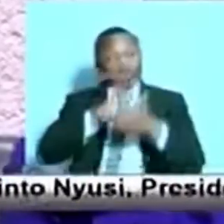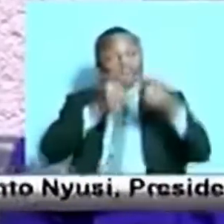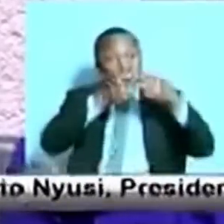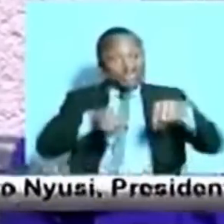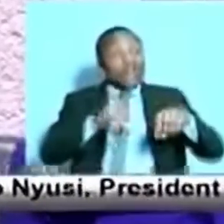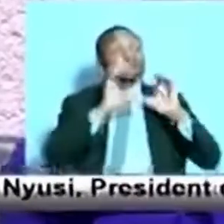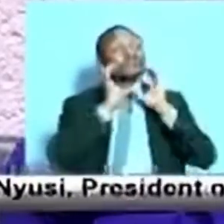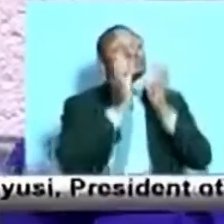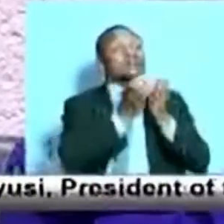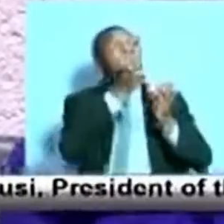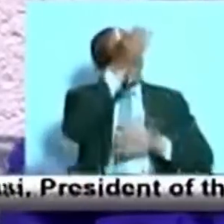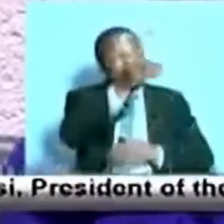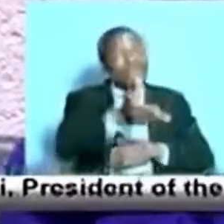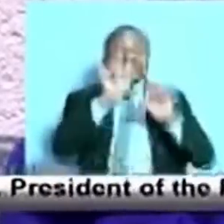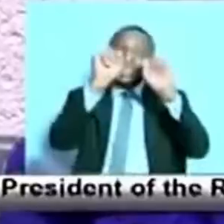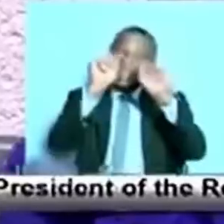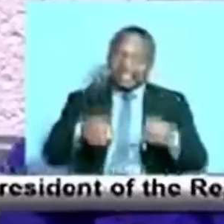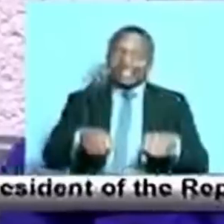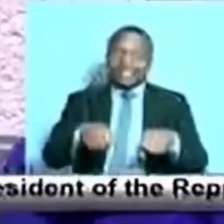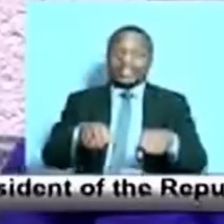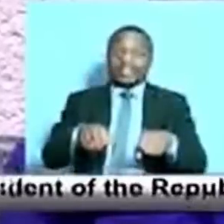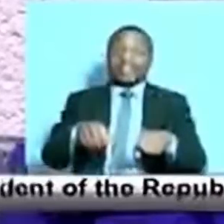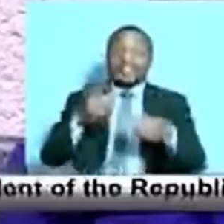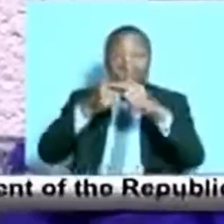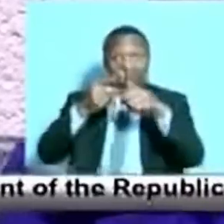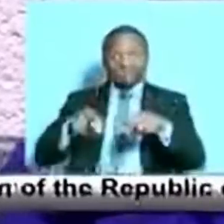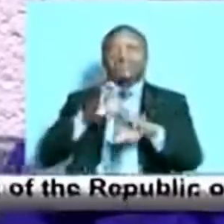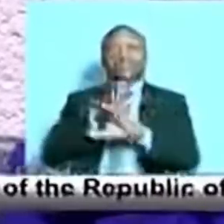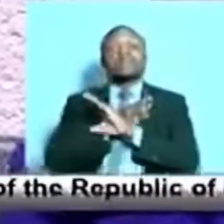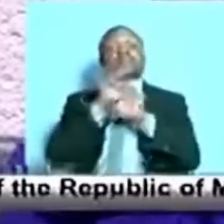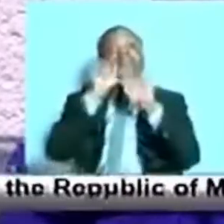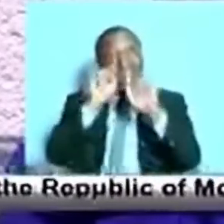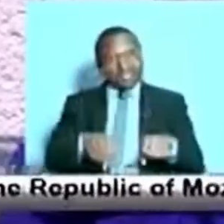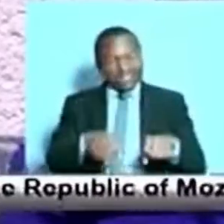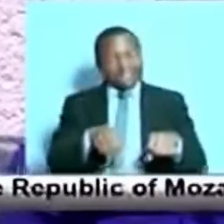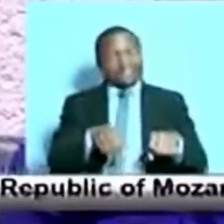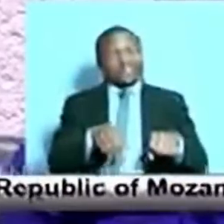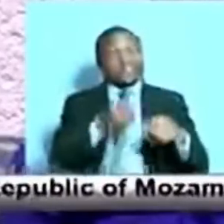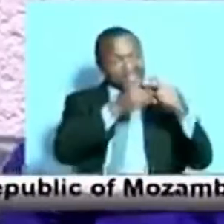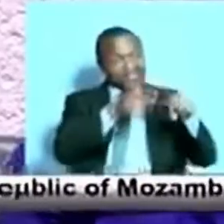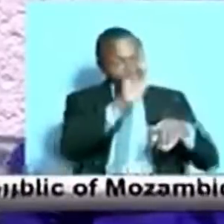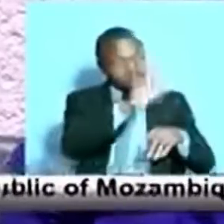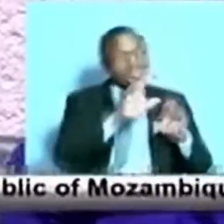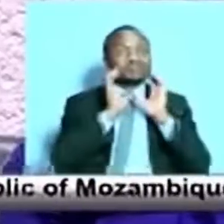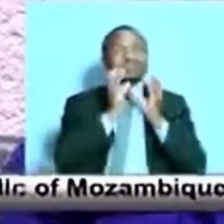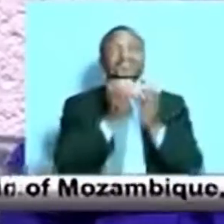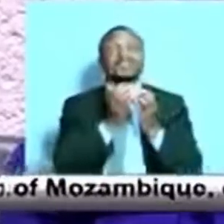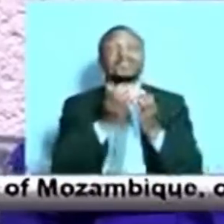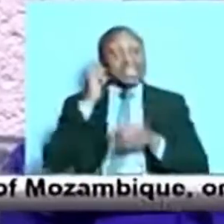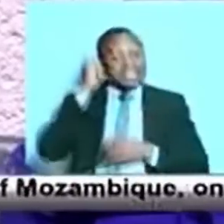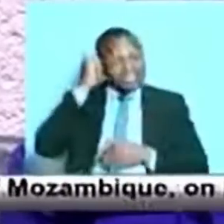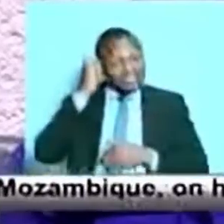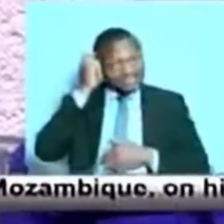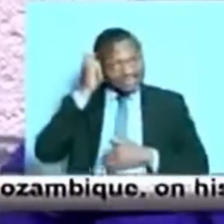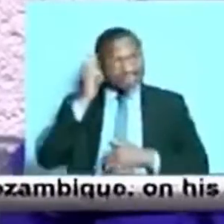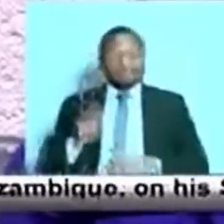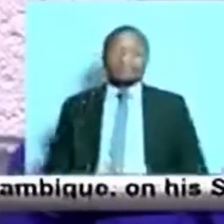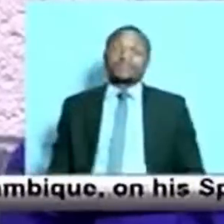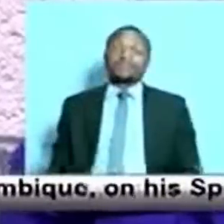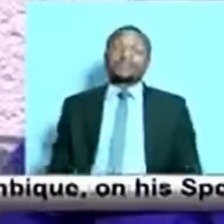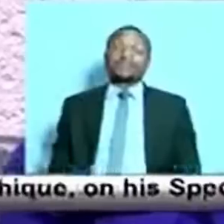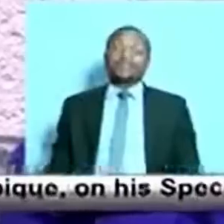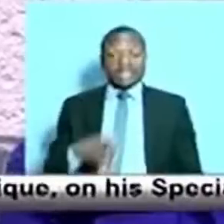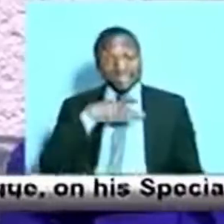in Mozambique can have an overflow in Zambia. What can happen in Zambia can have an overflow in Mozambique. And I think I also